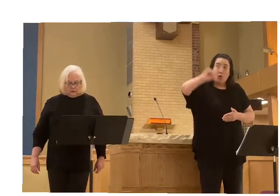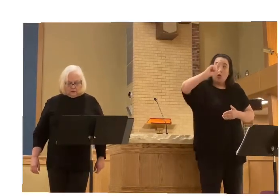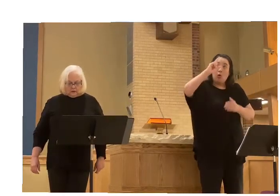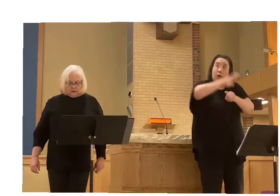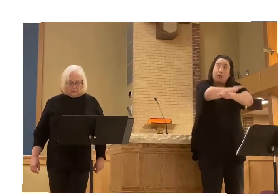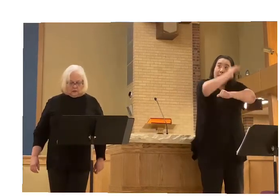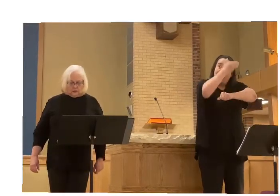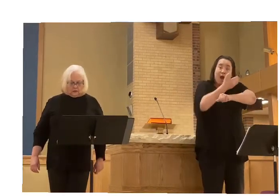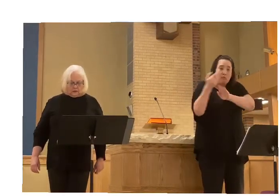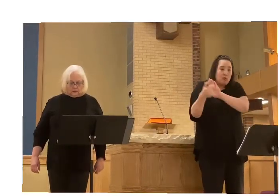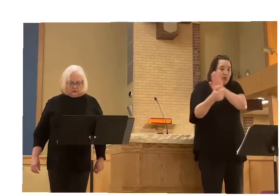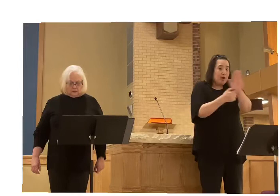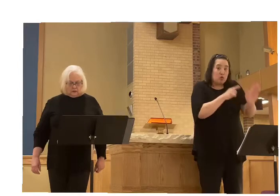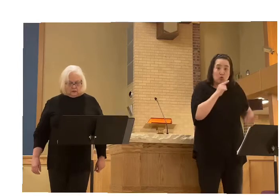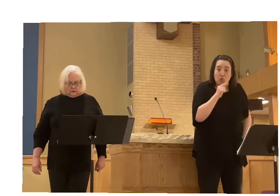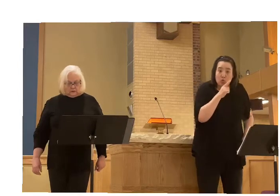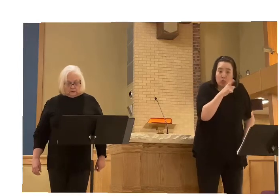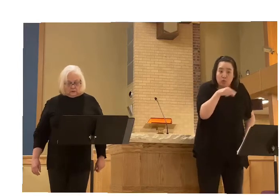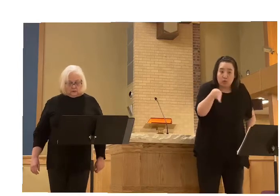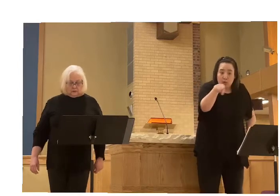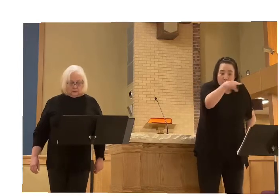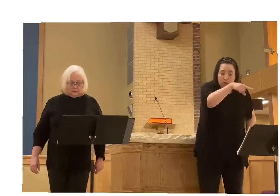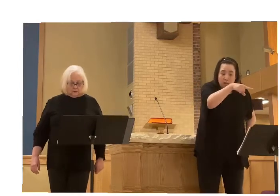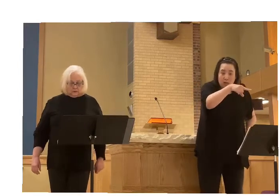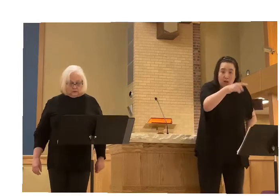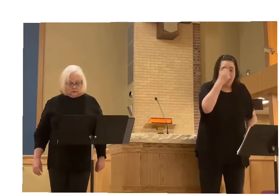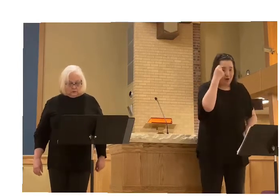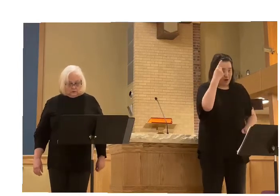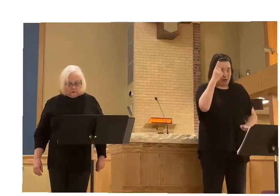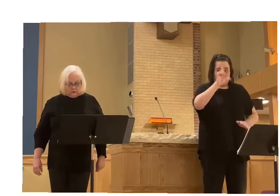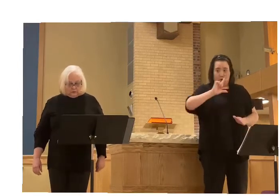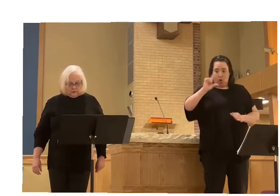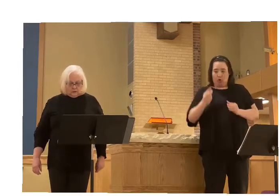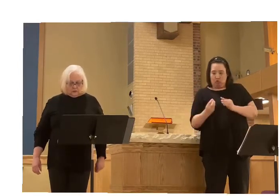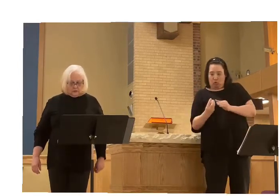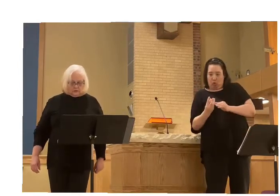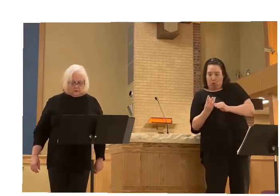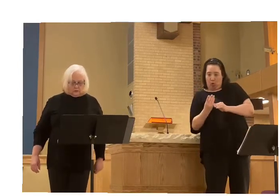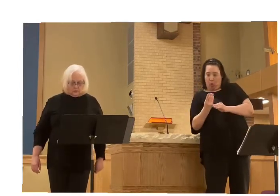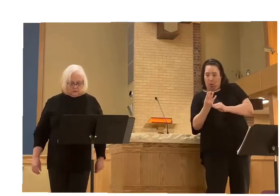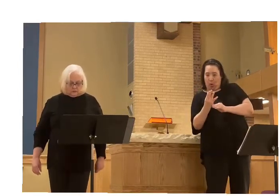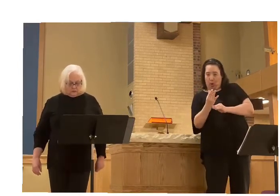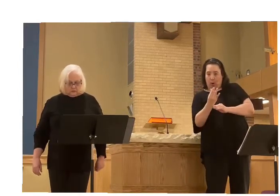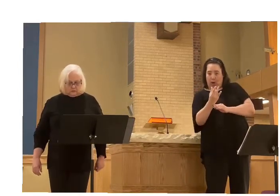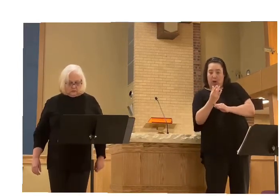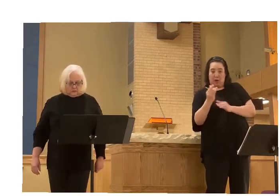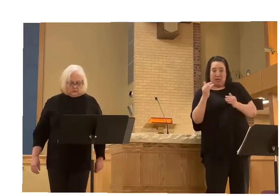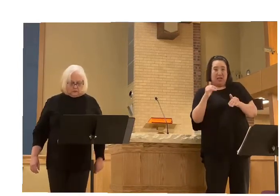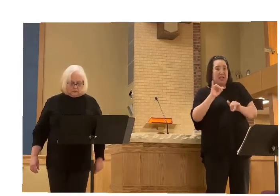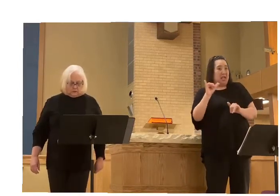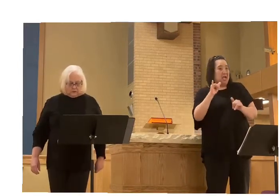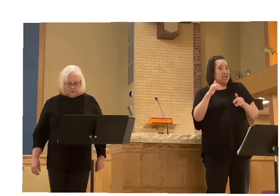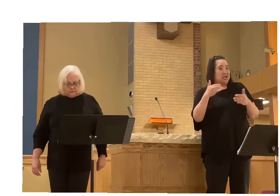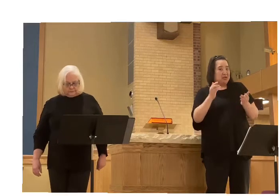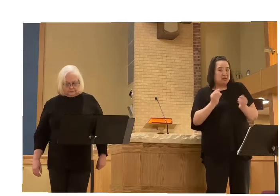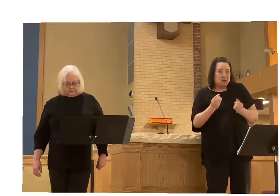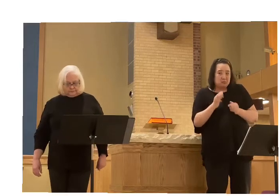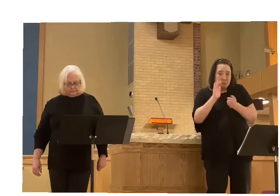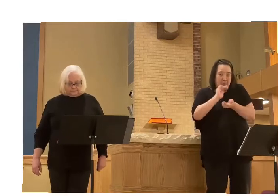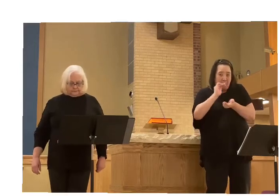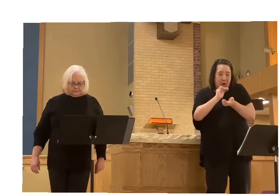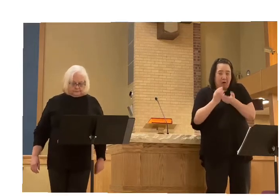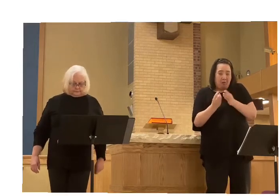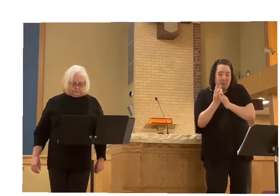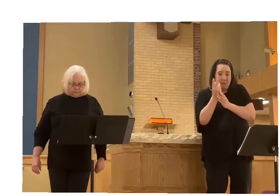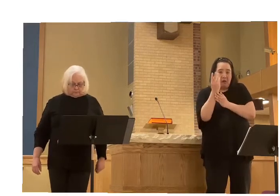been revealed? He grew up like a sapling before him, like a shoot from the parched earth. There was